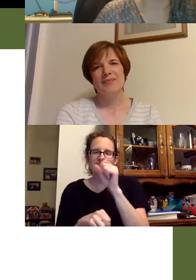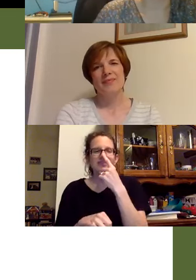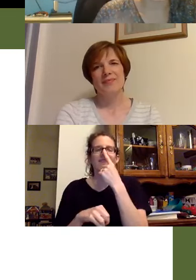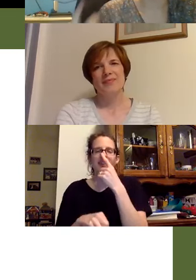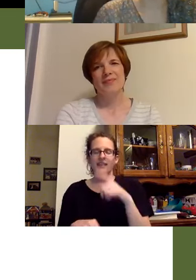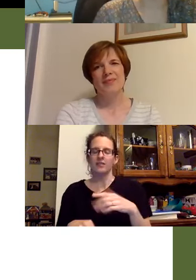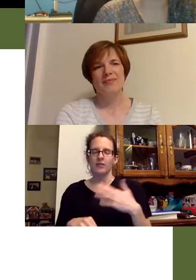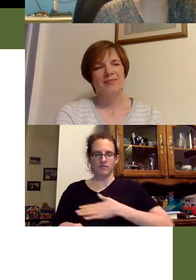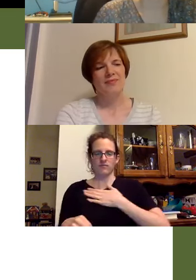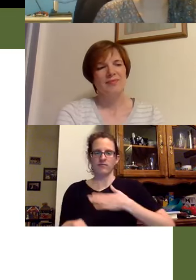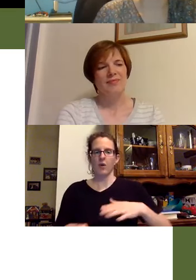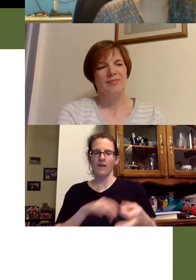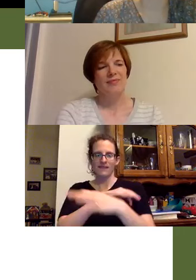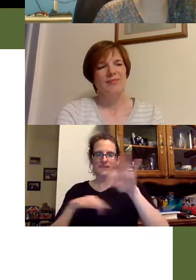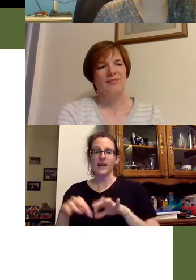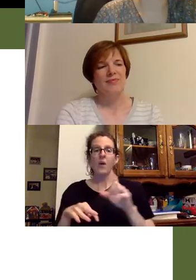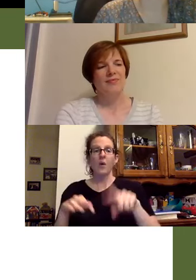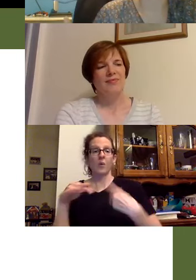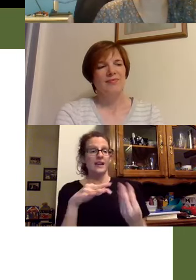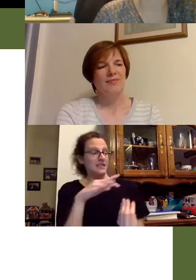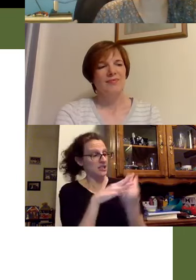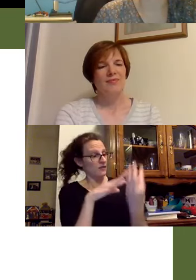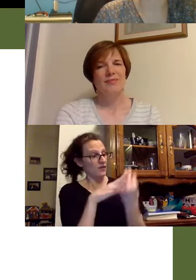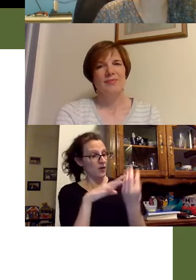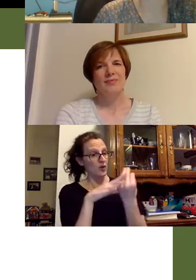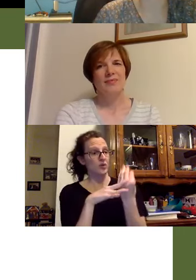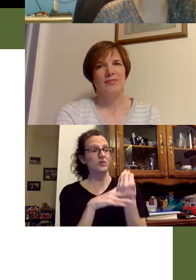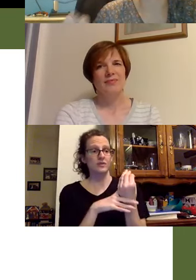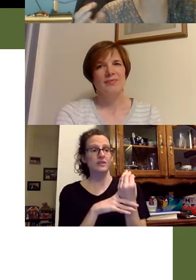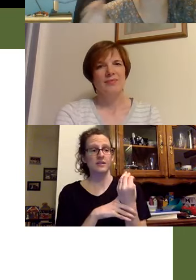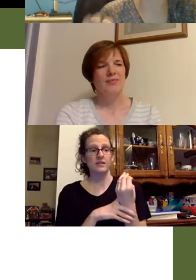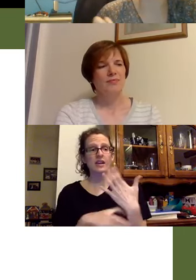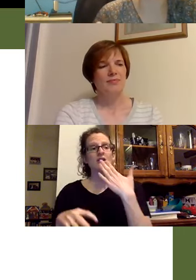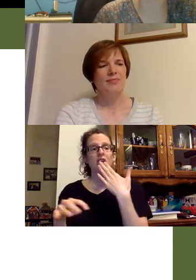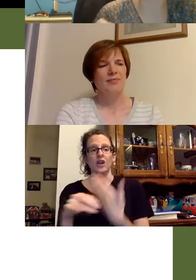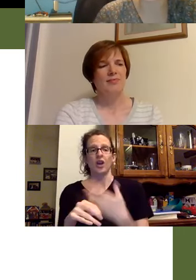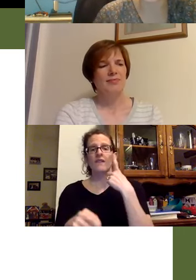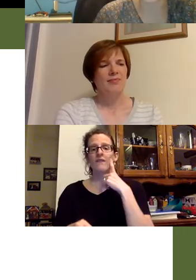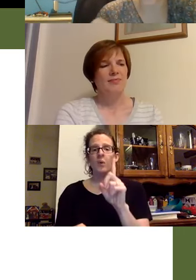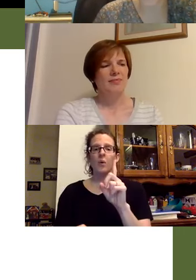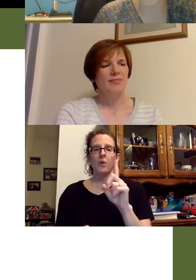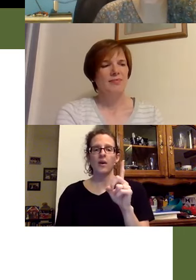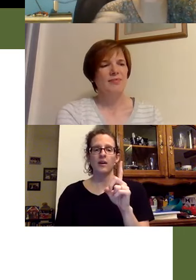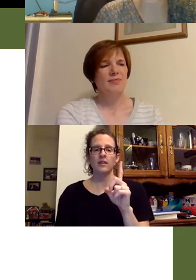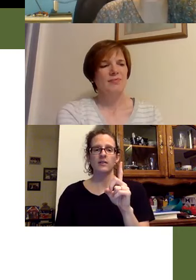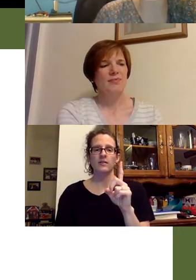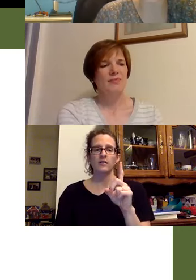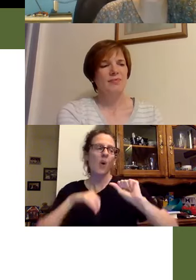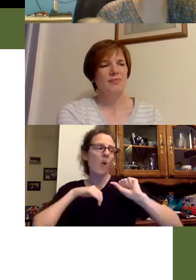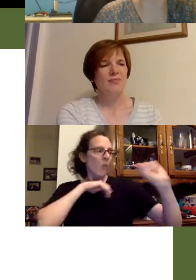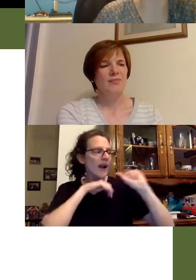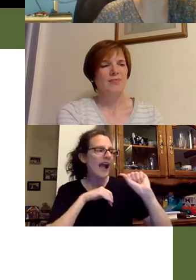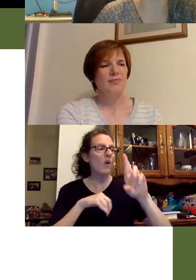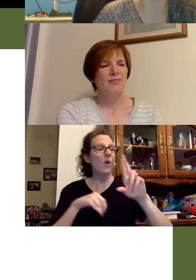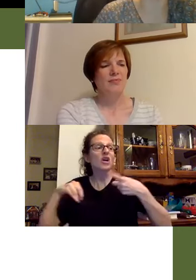When diffused, it's great and will, it's good for right before workout or during a